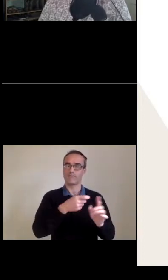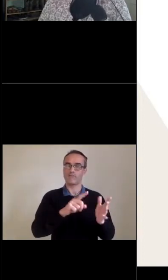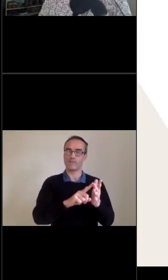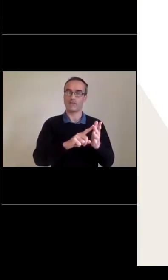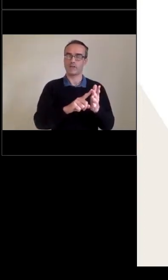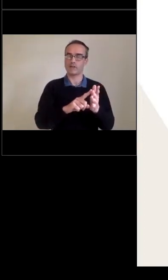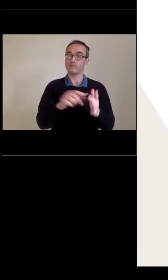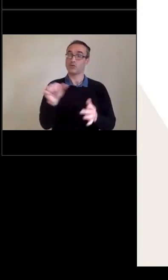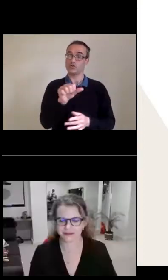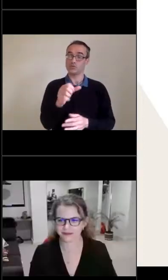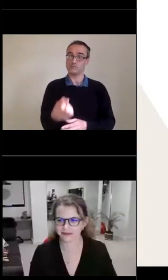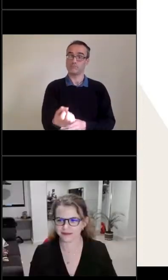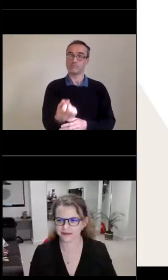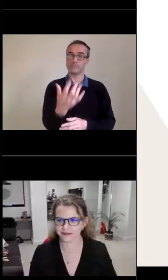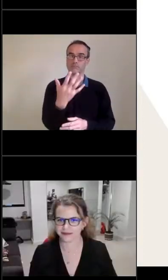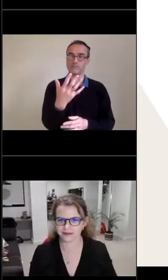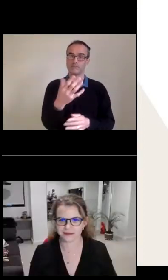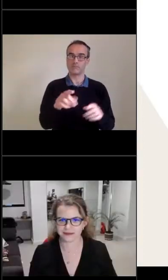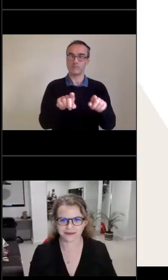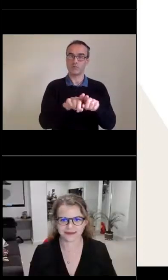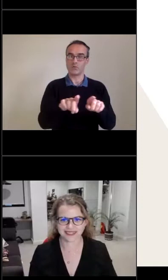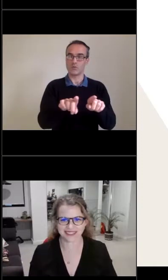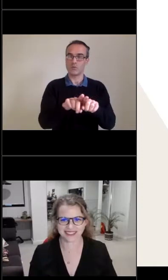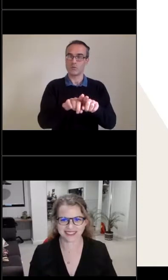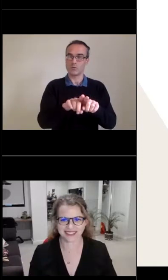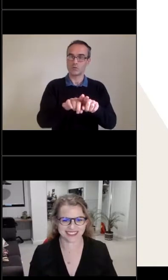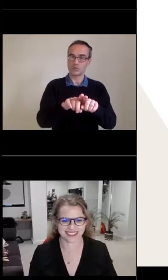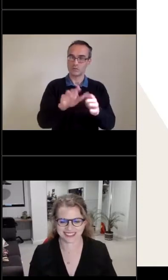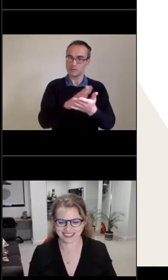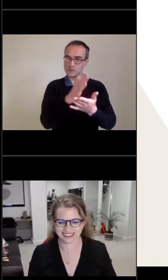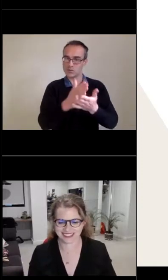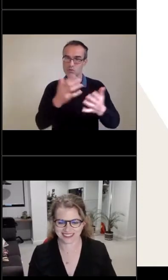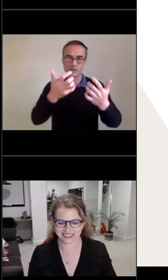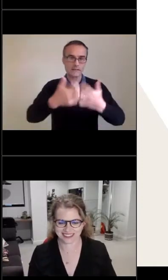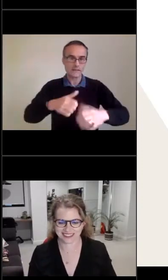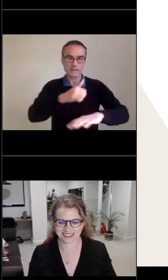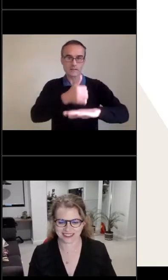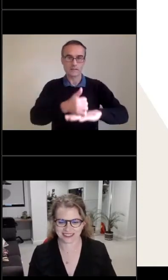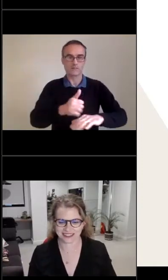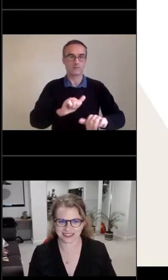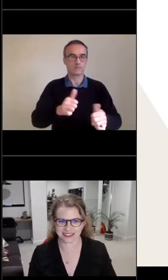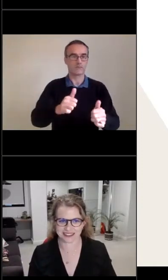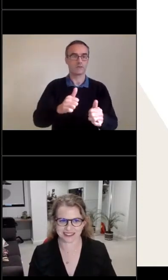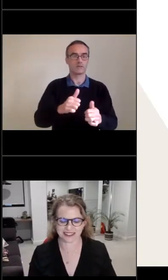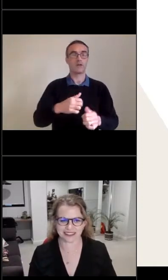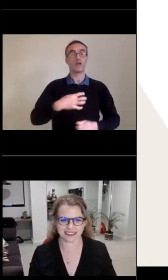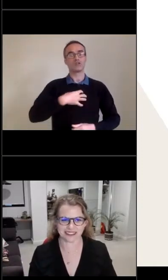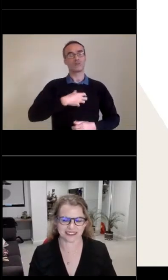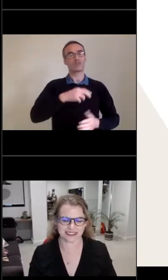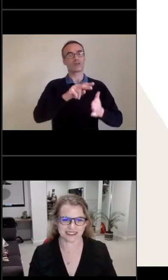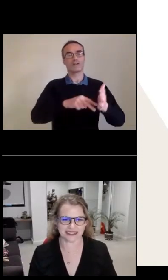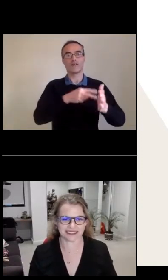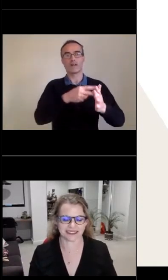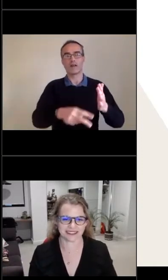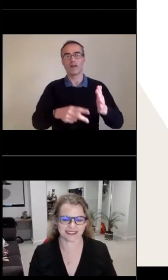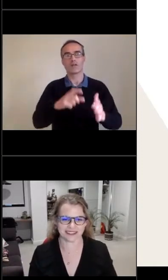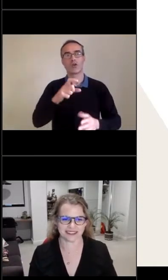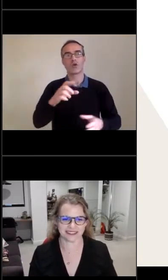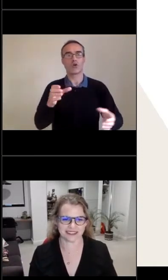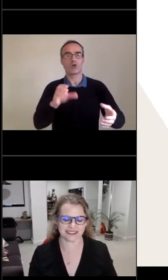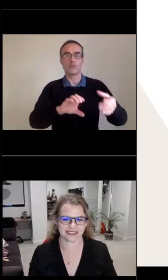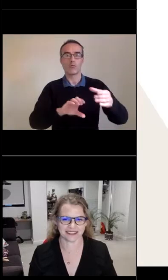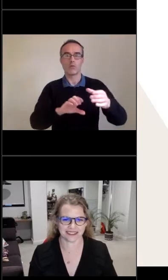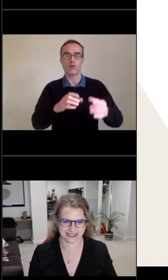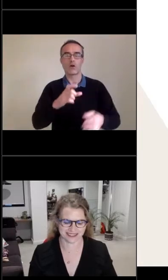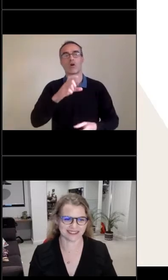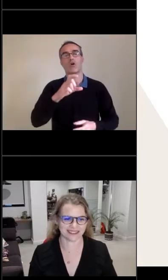screen and hear her as well. So once again, Vicki is President-elect of Commonwealth Chemistry. Thank you for joining us, Vicki. I appreciate